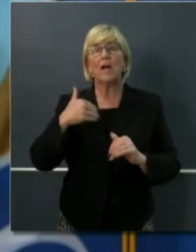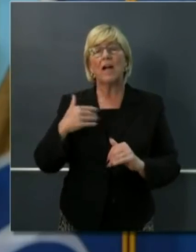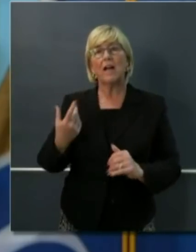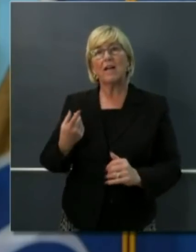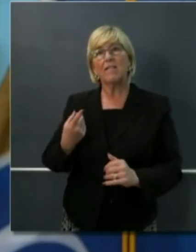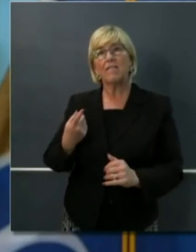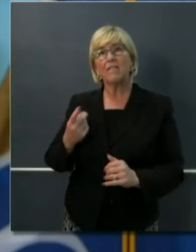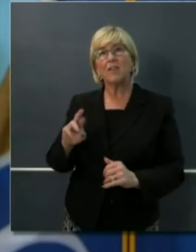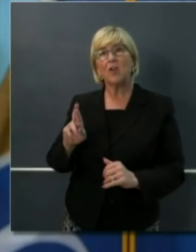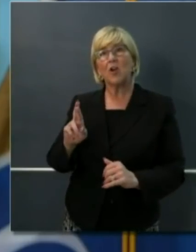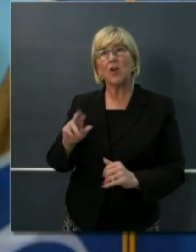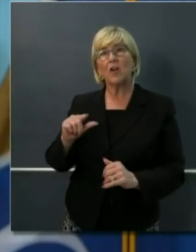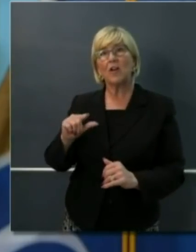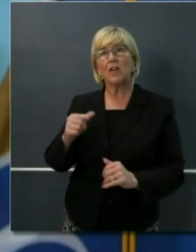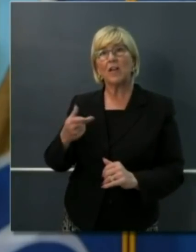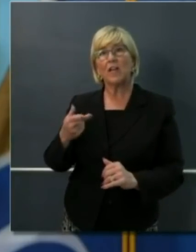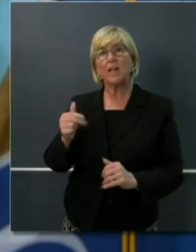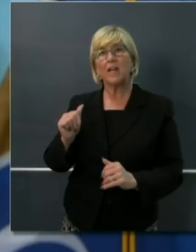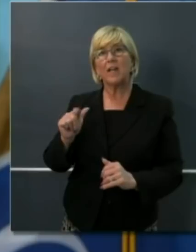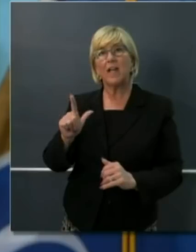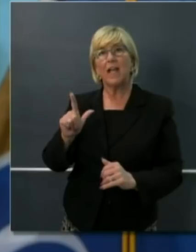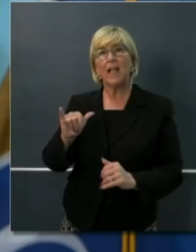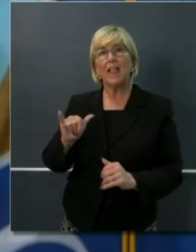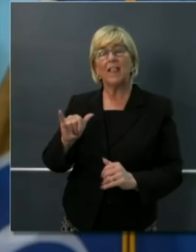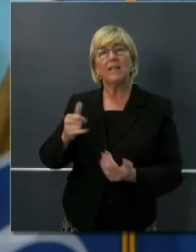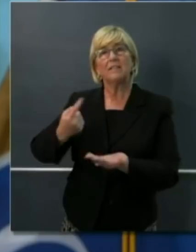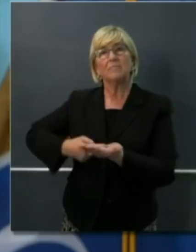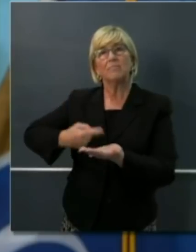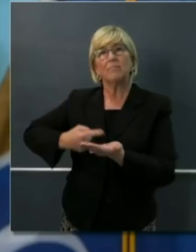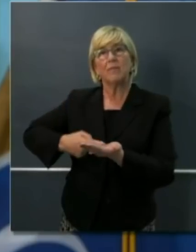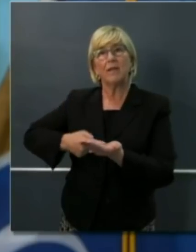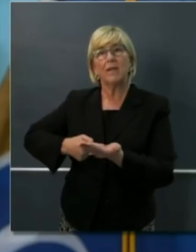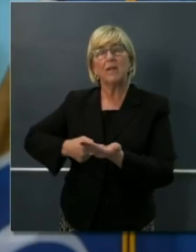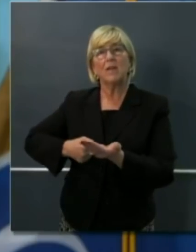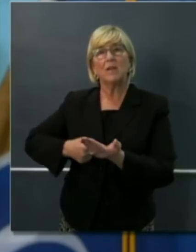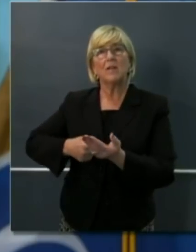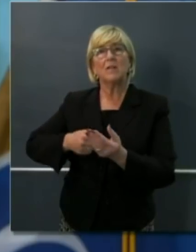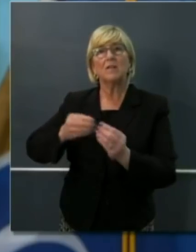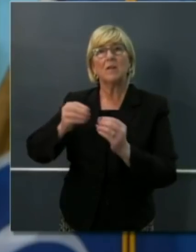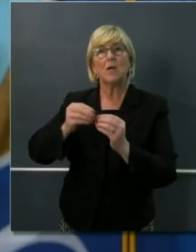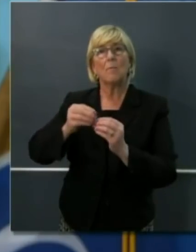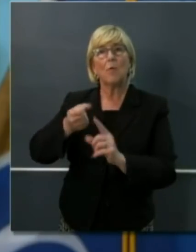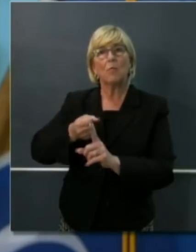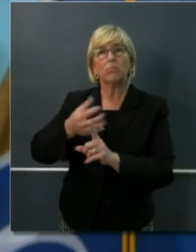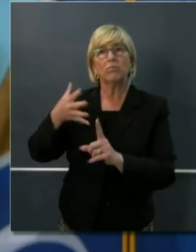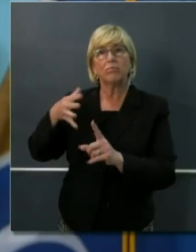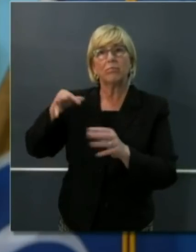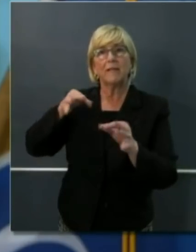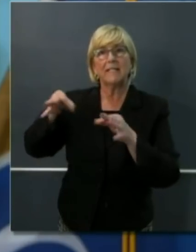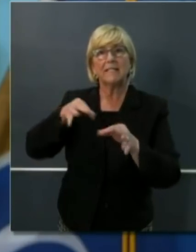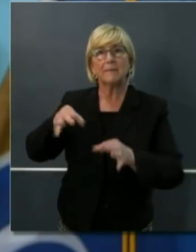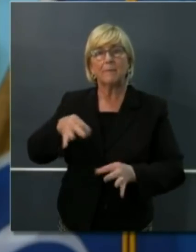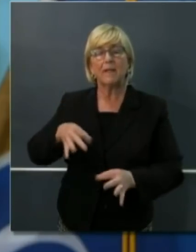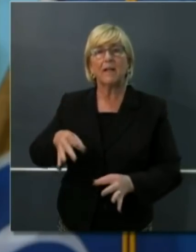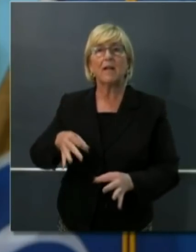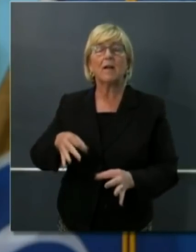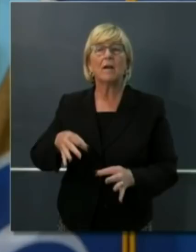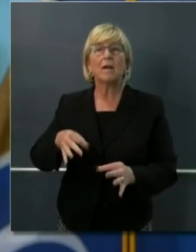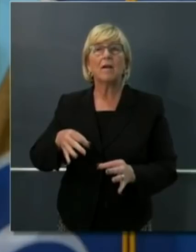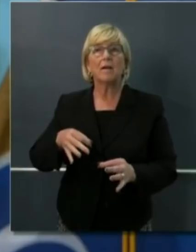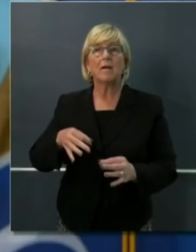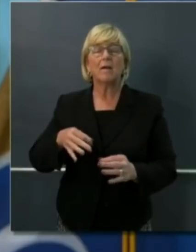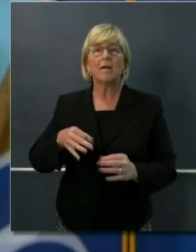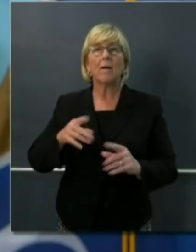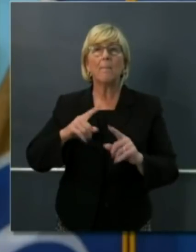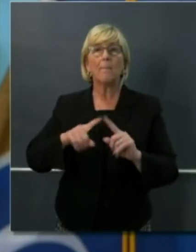talk a bit more about. And so he'll dive deeper into this space, but I want you to know